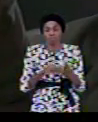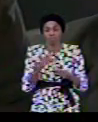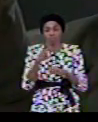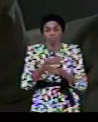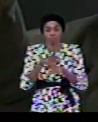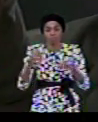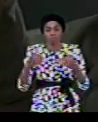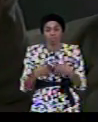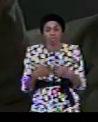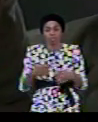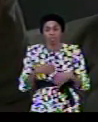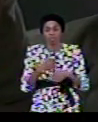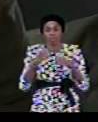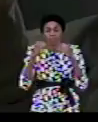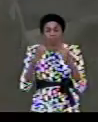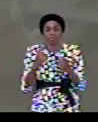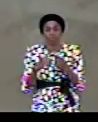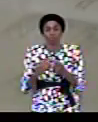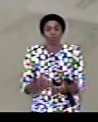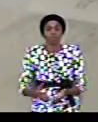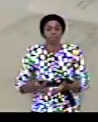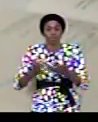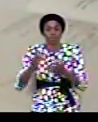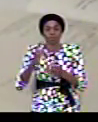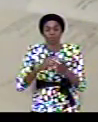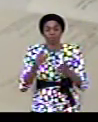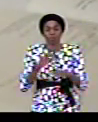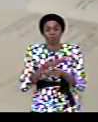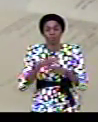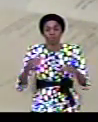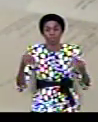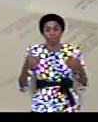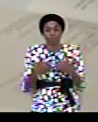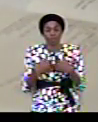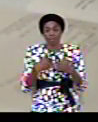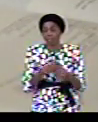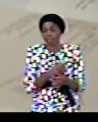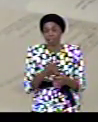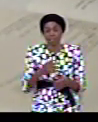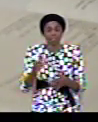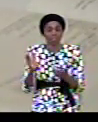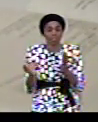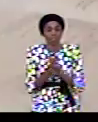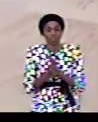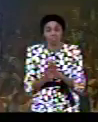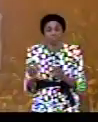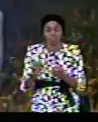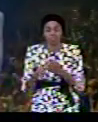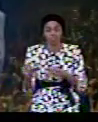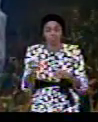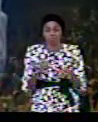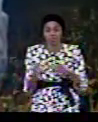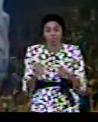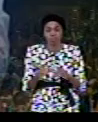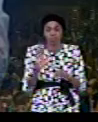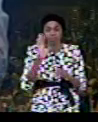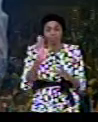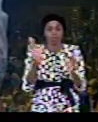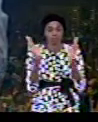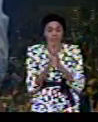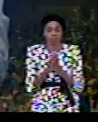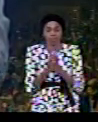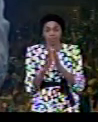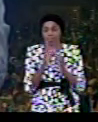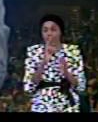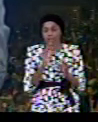have any strength to carry, what you don't have any skill to perform, your prayers are